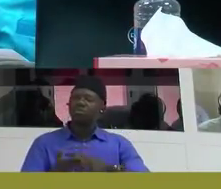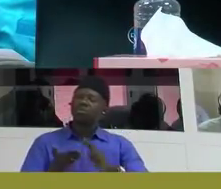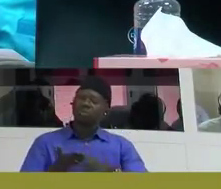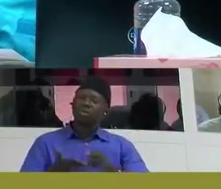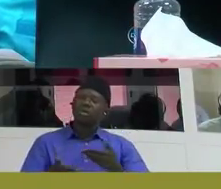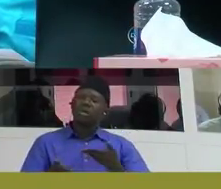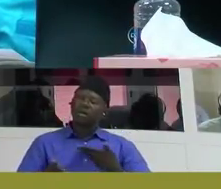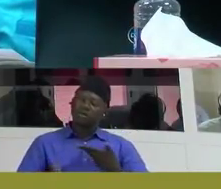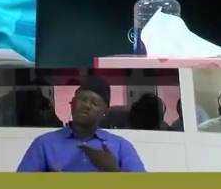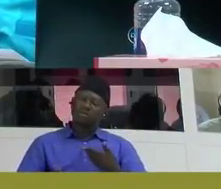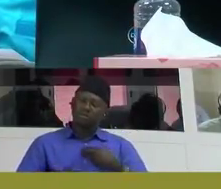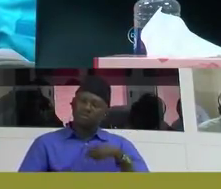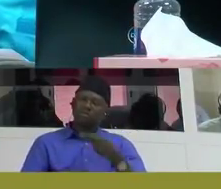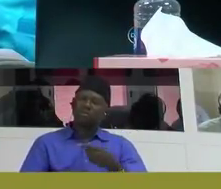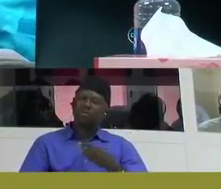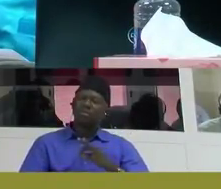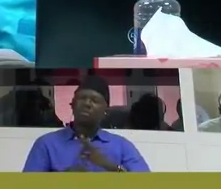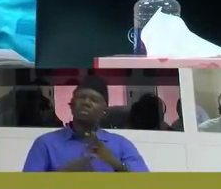traditional purposes,